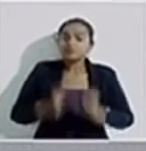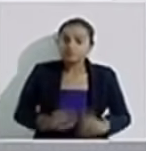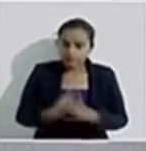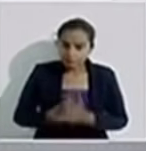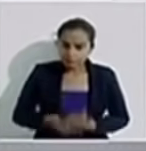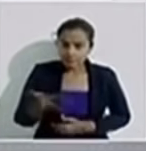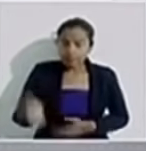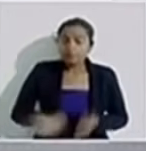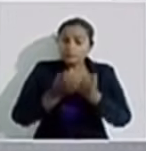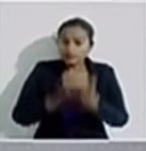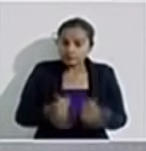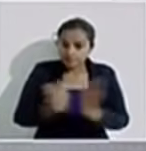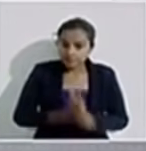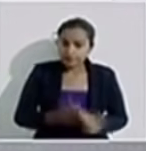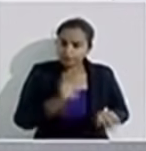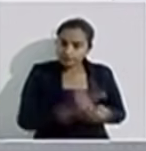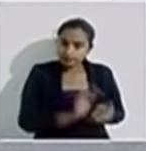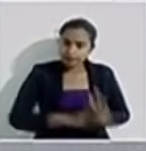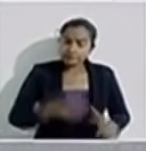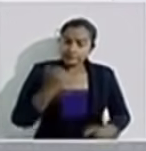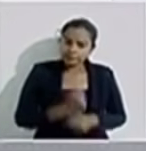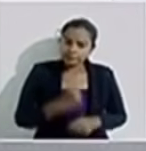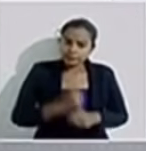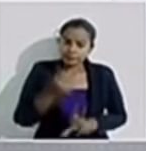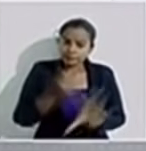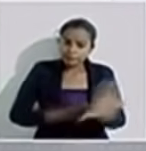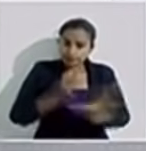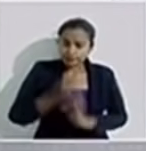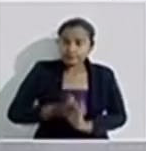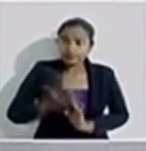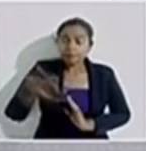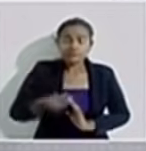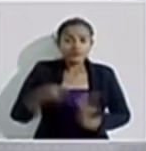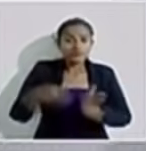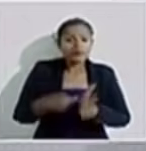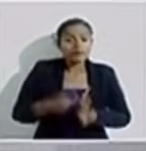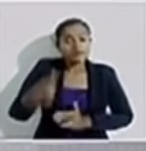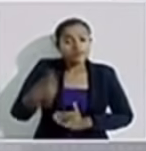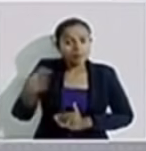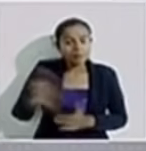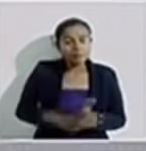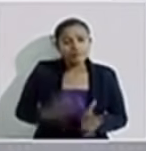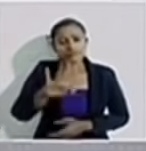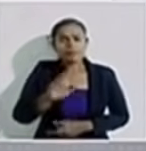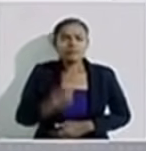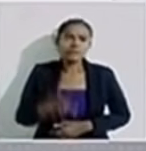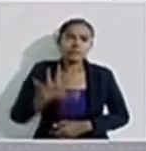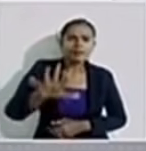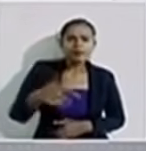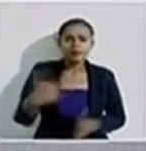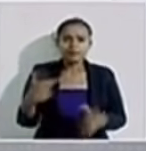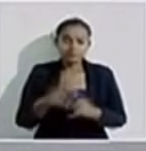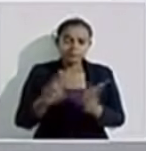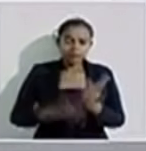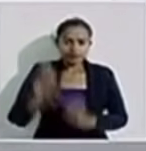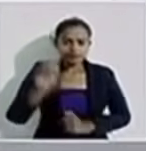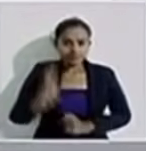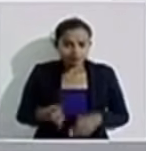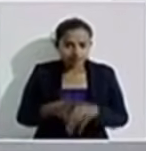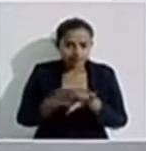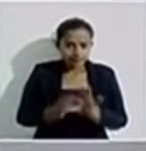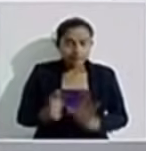government's annual external debt repayments of around 4 to 5 billion US dollars through at least